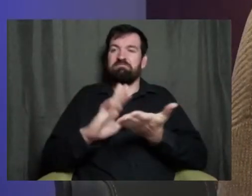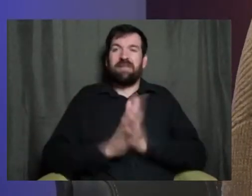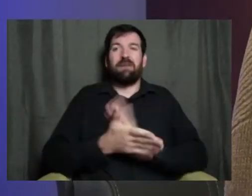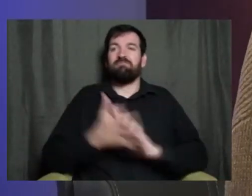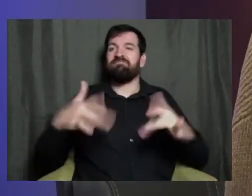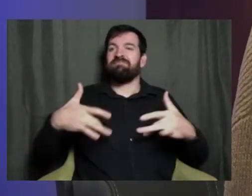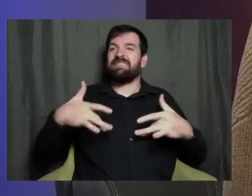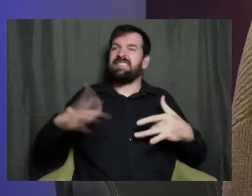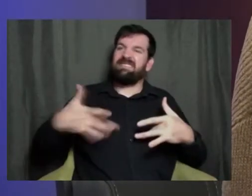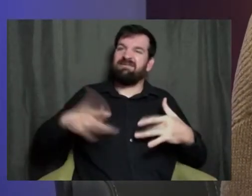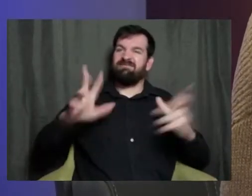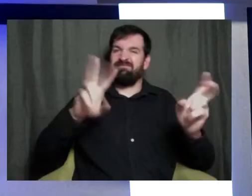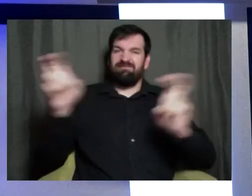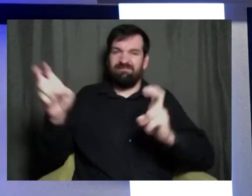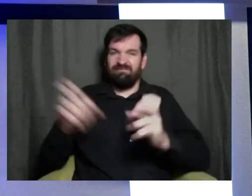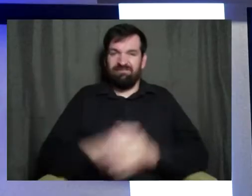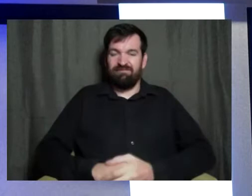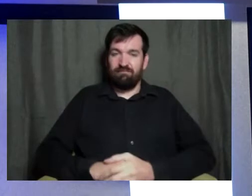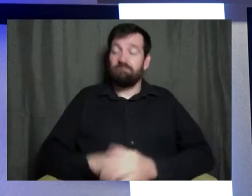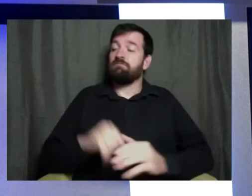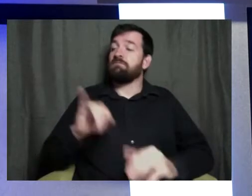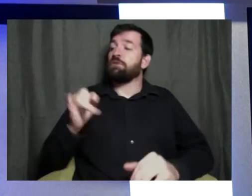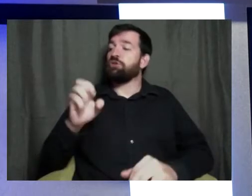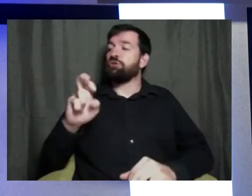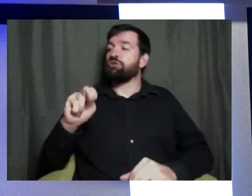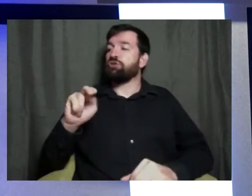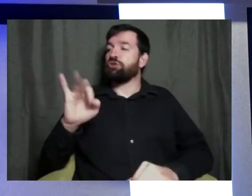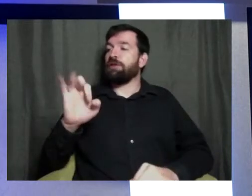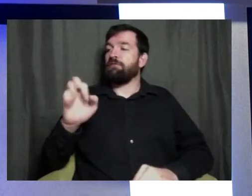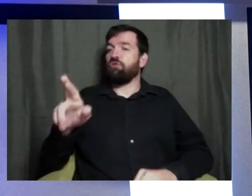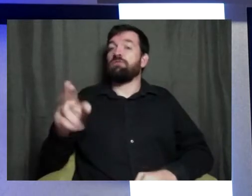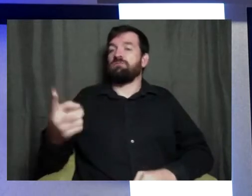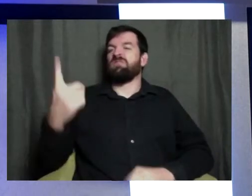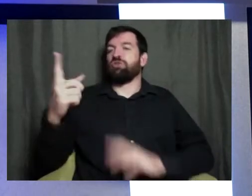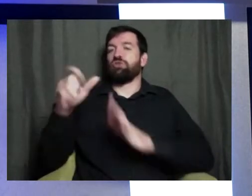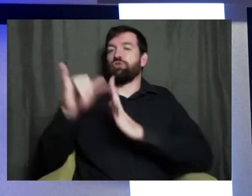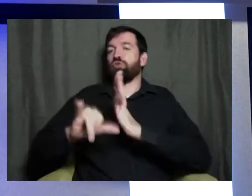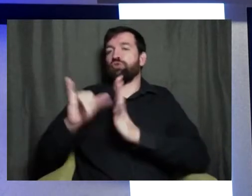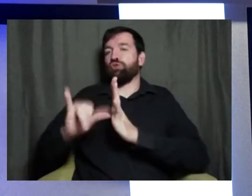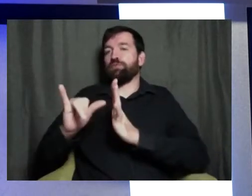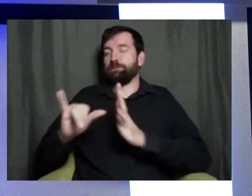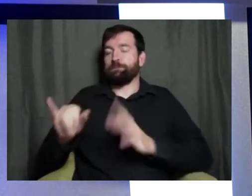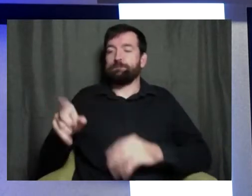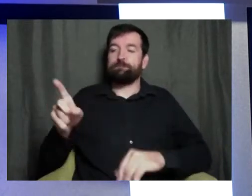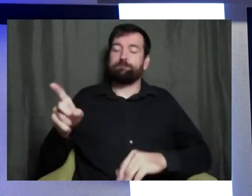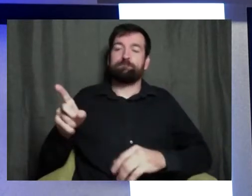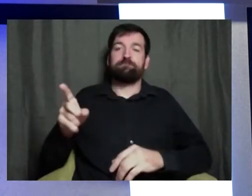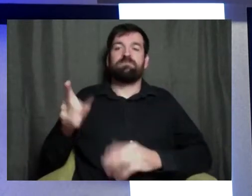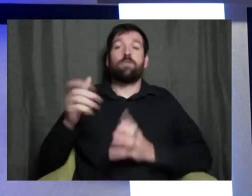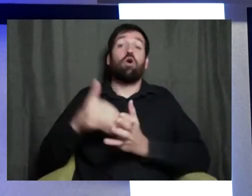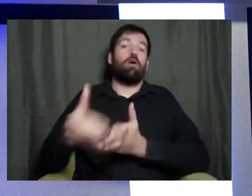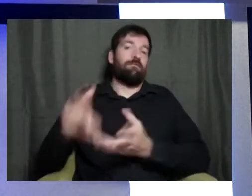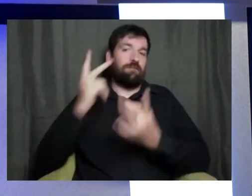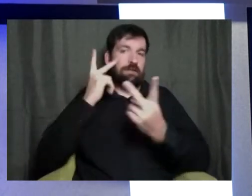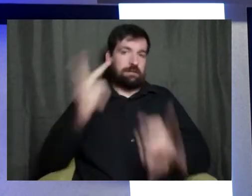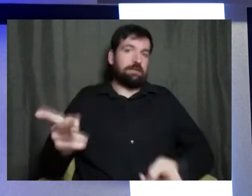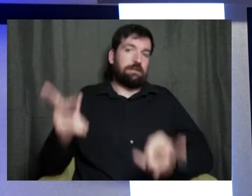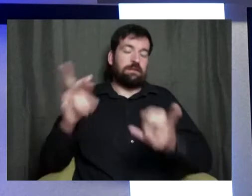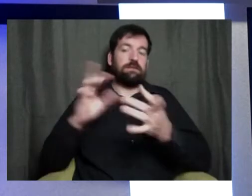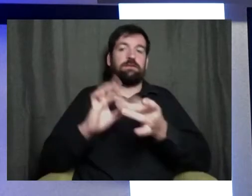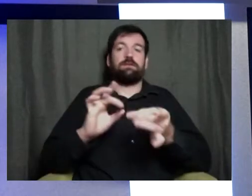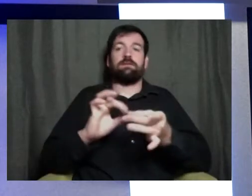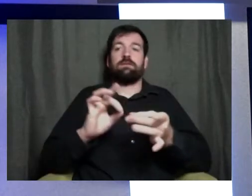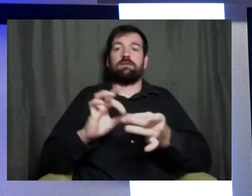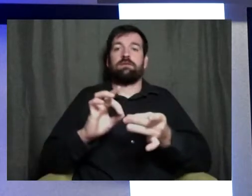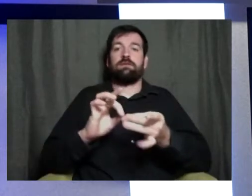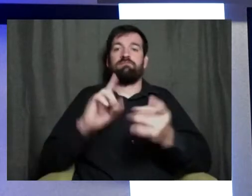grabs. Jennifer has a question. She's one of our YouTube viewers, and help her with this. She says she often sees the comment, opposing the